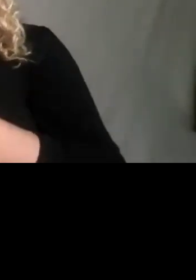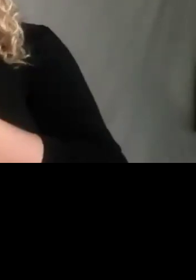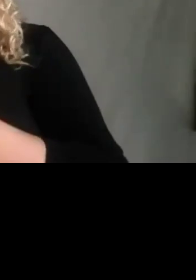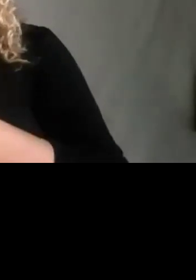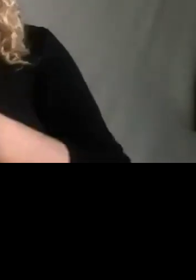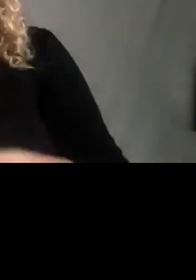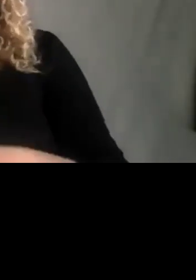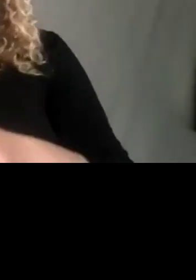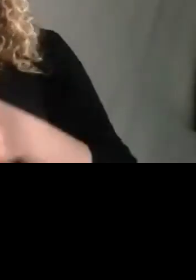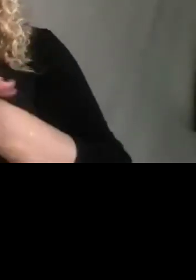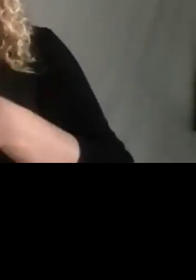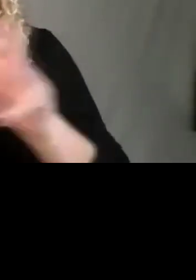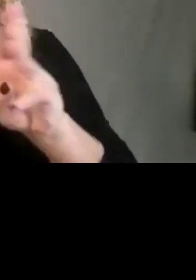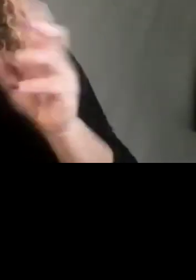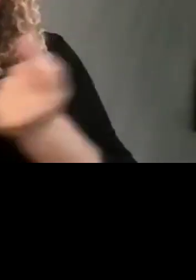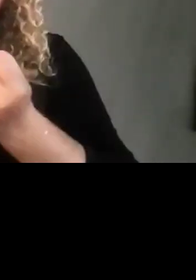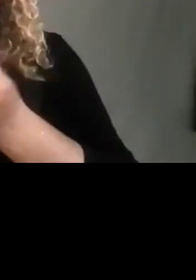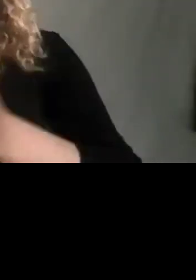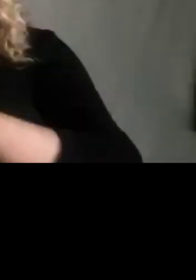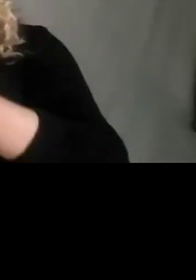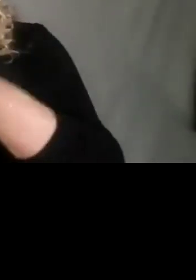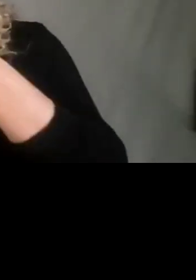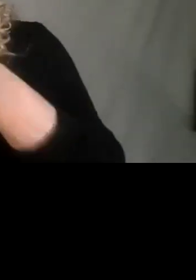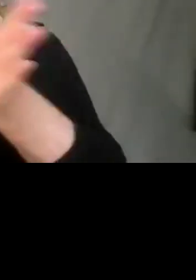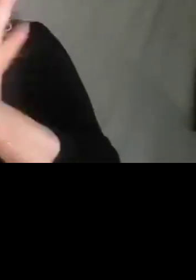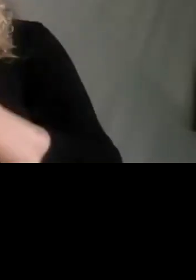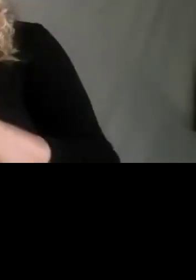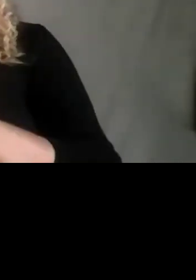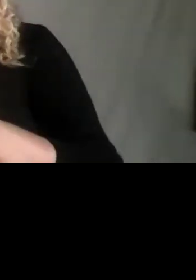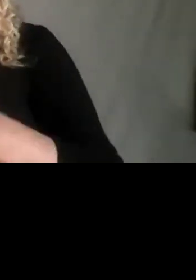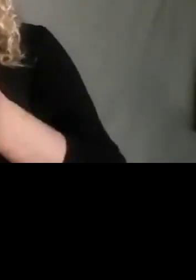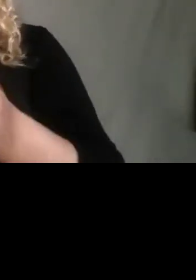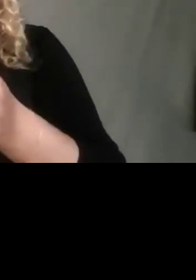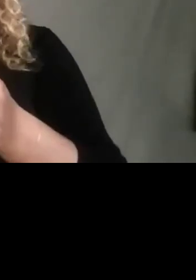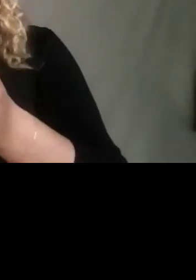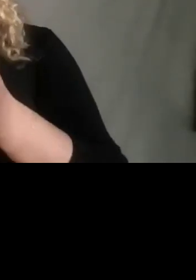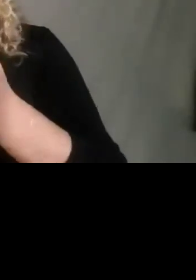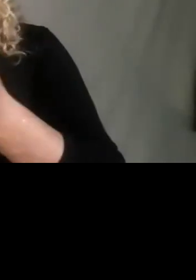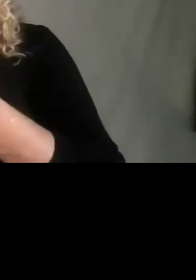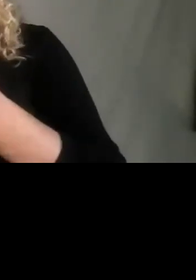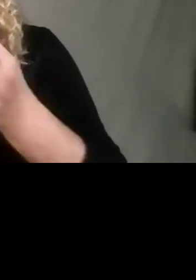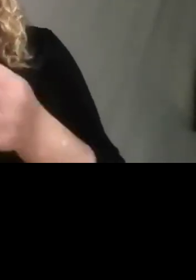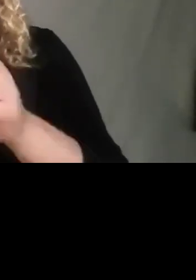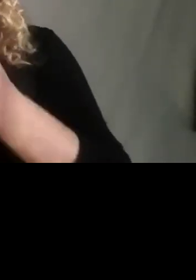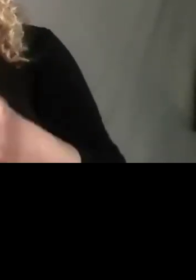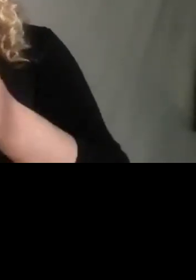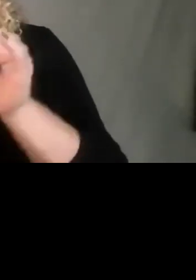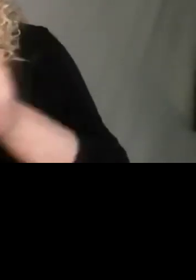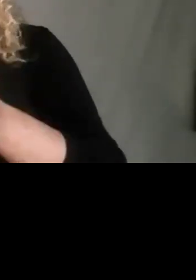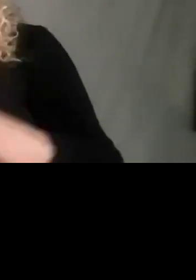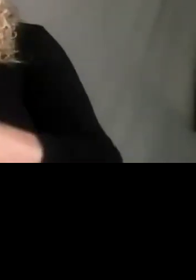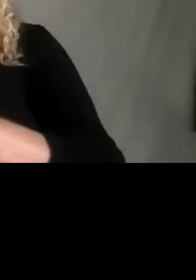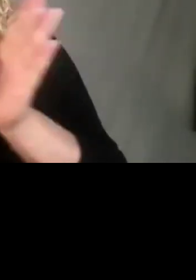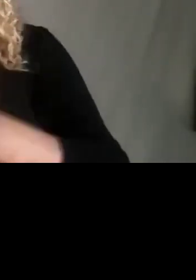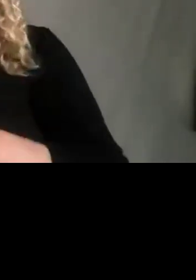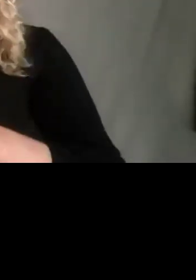and national Native conferences, sharing insights on individual development plans, change management, and diversity and